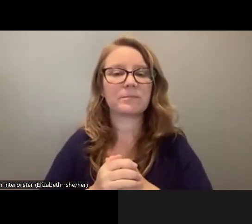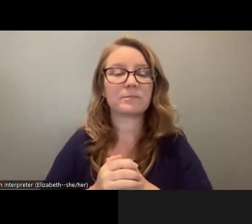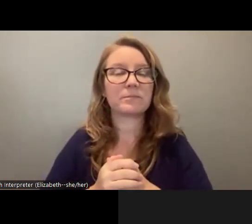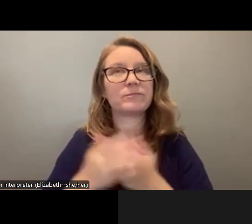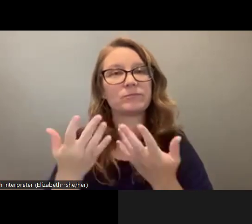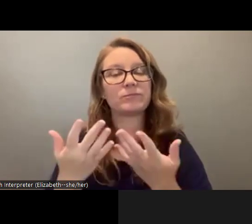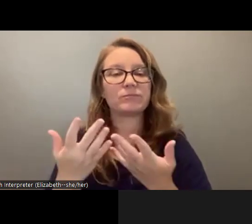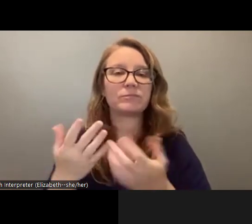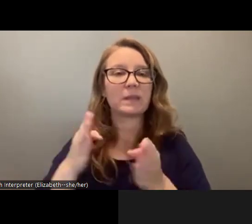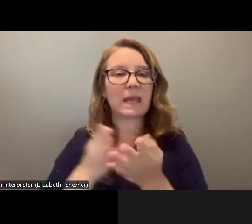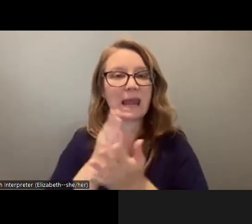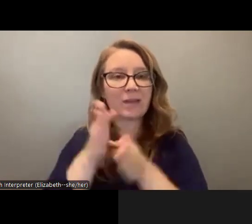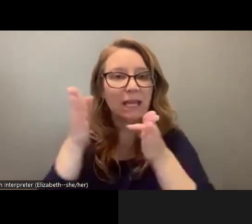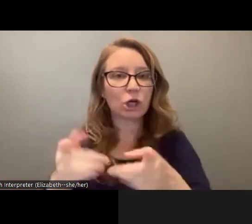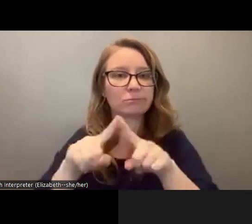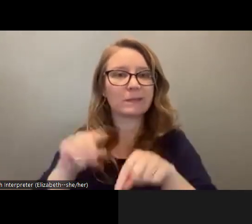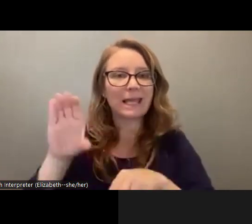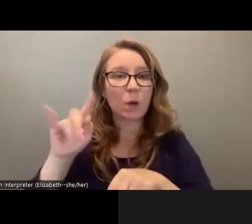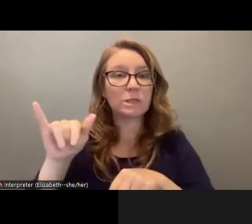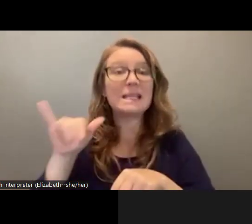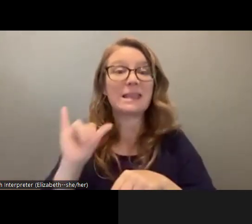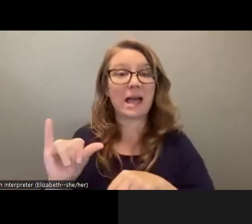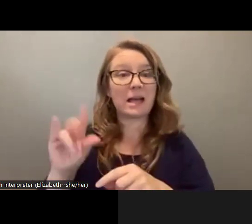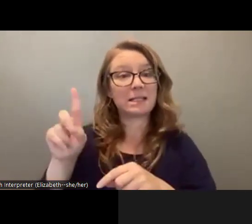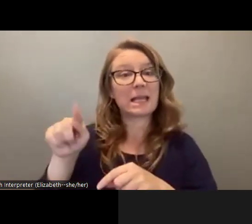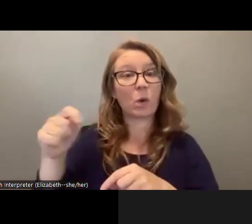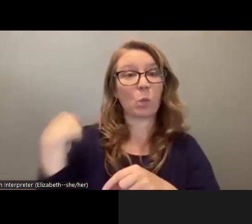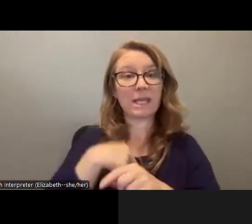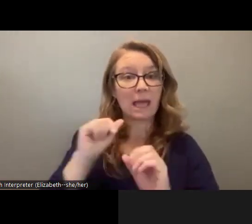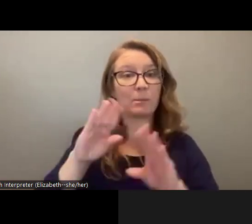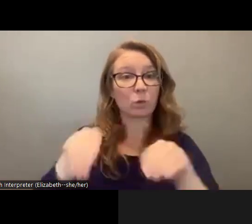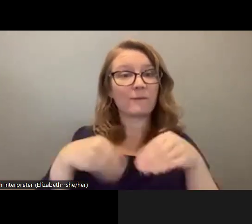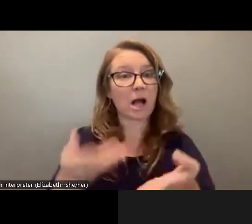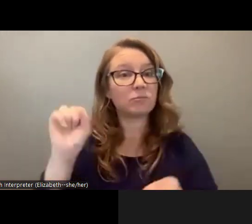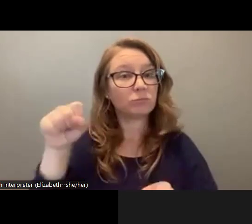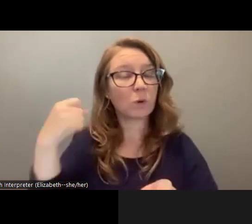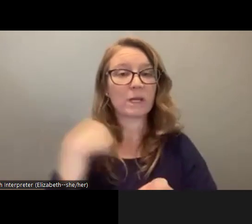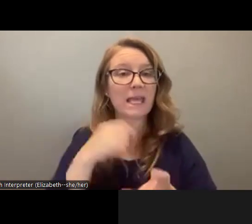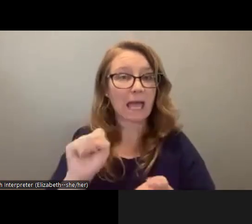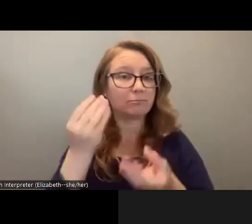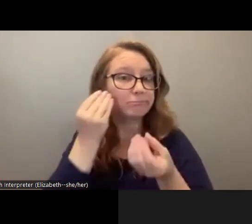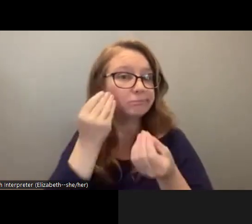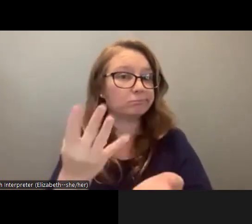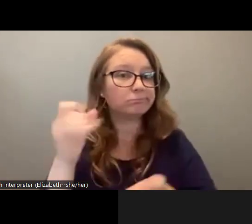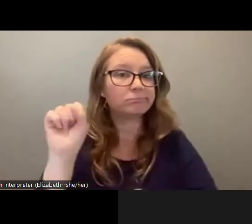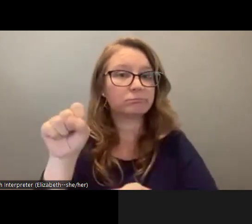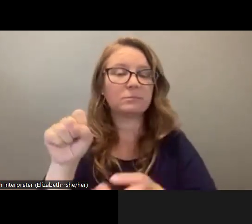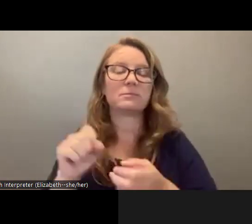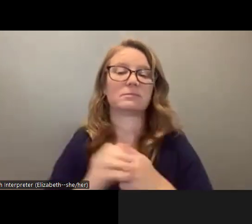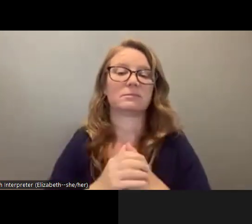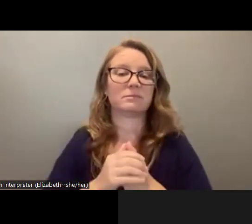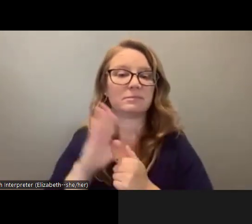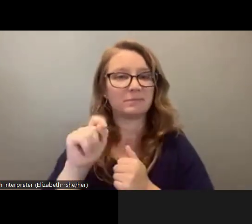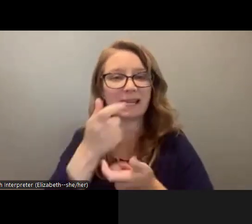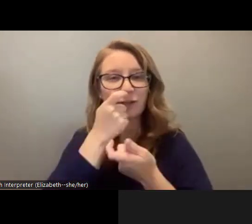certainly navigators by county is data that we could get you and share back. But yeah,